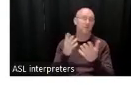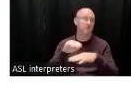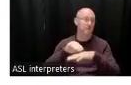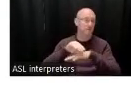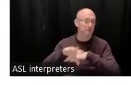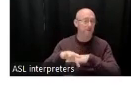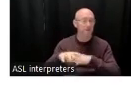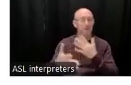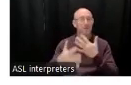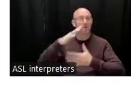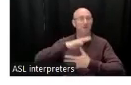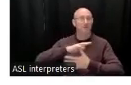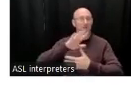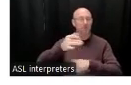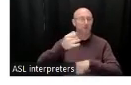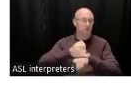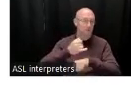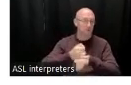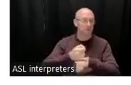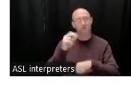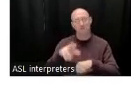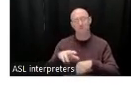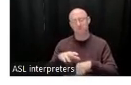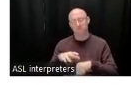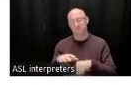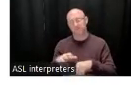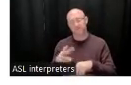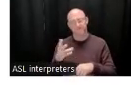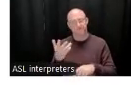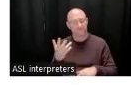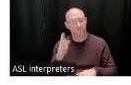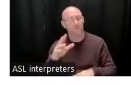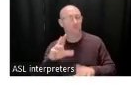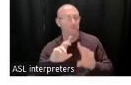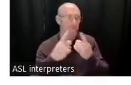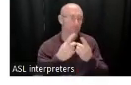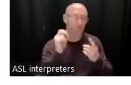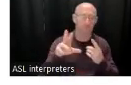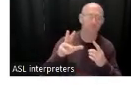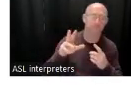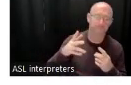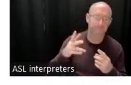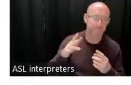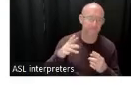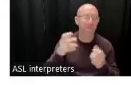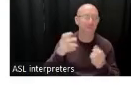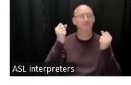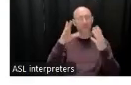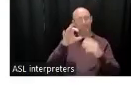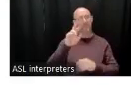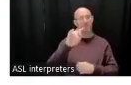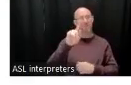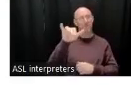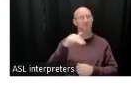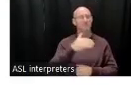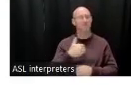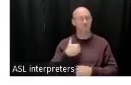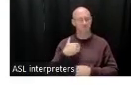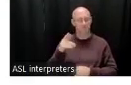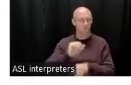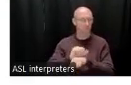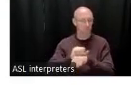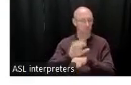the priorities of your institution or of your department, or a lot of faculty members that maybe work